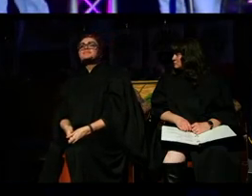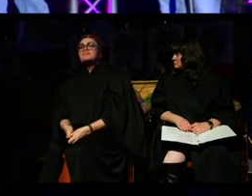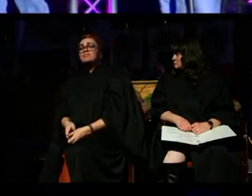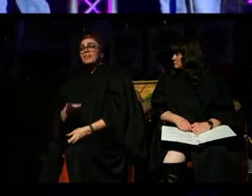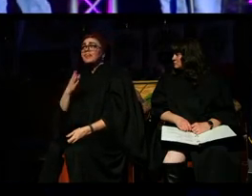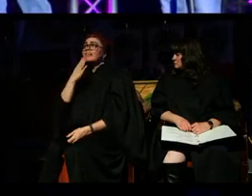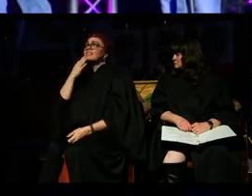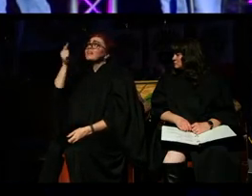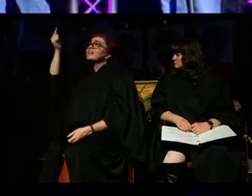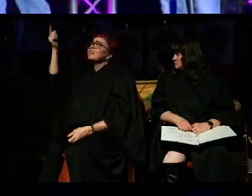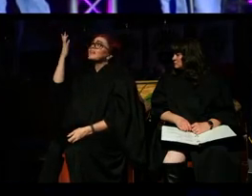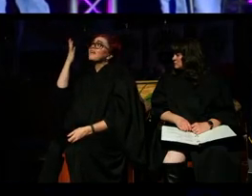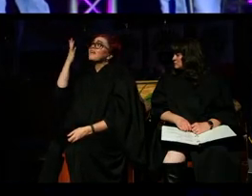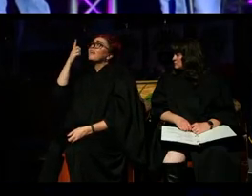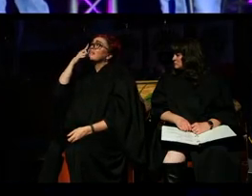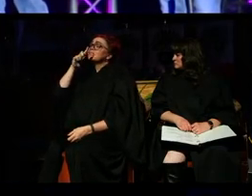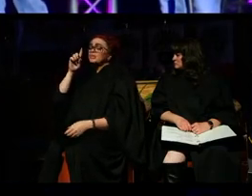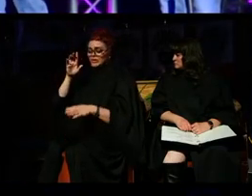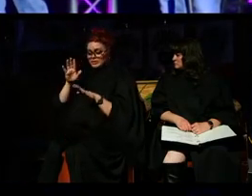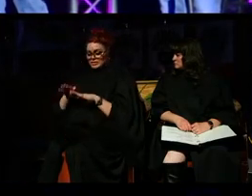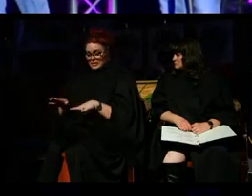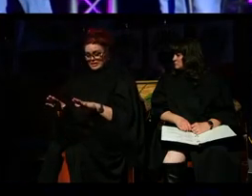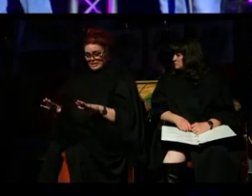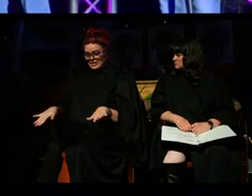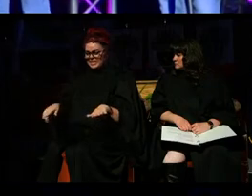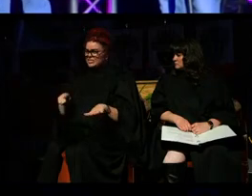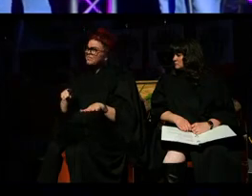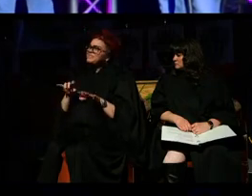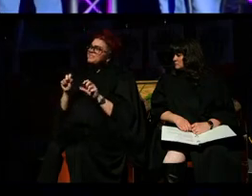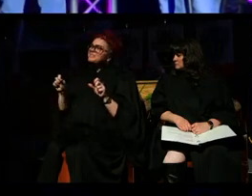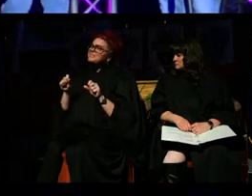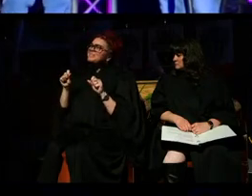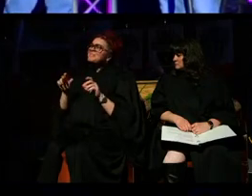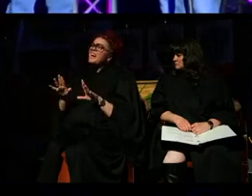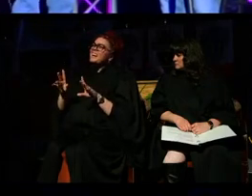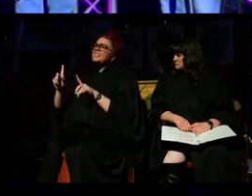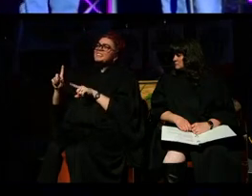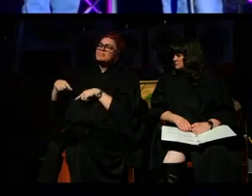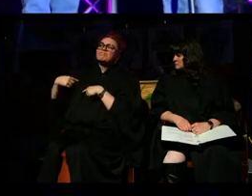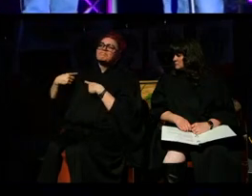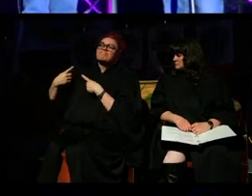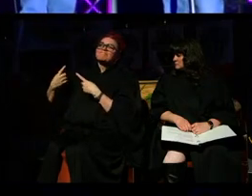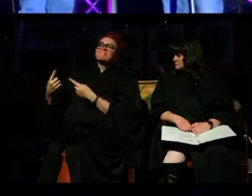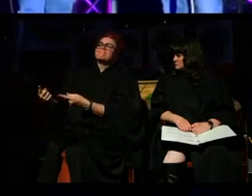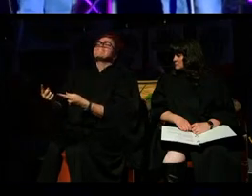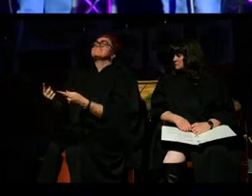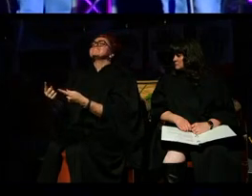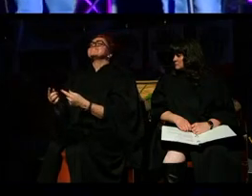Thank God for kids. There's magic for a while.